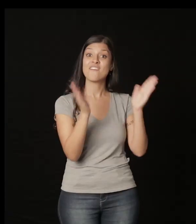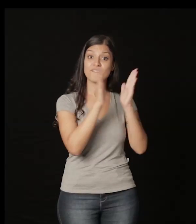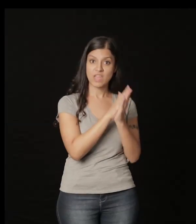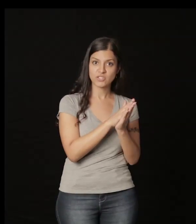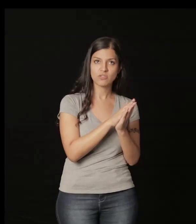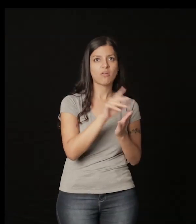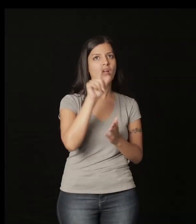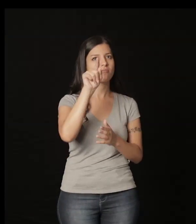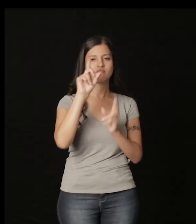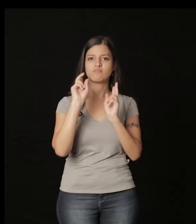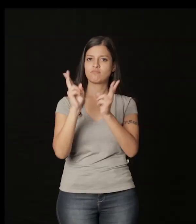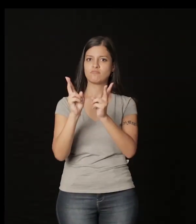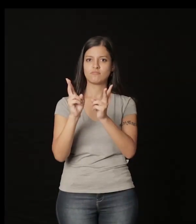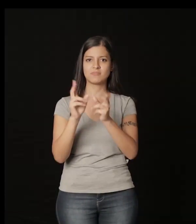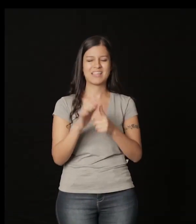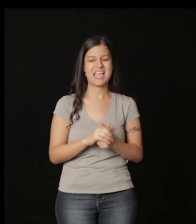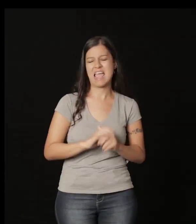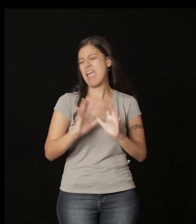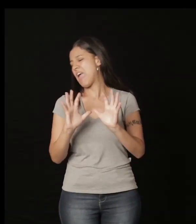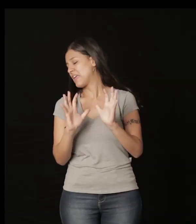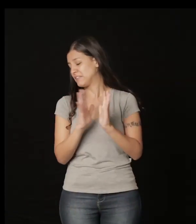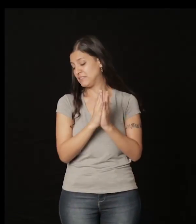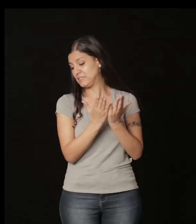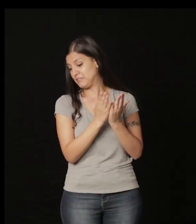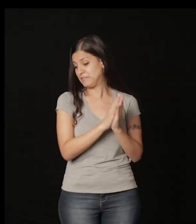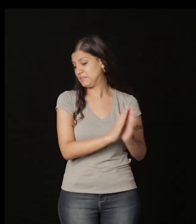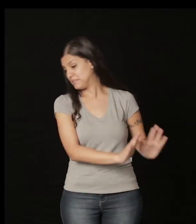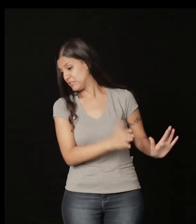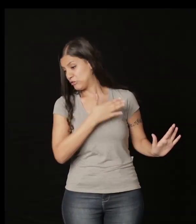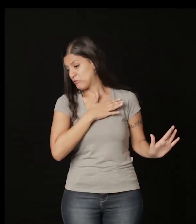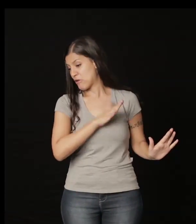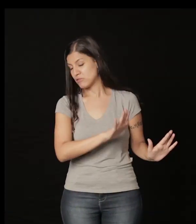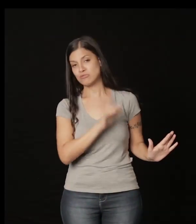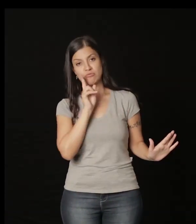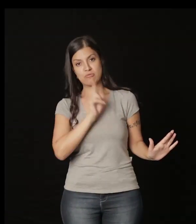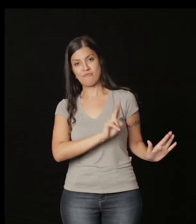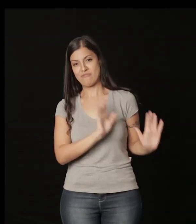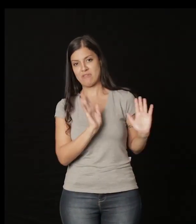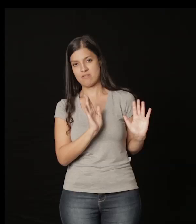know? You can go, ah, I can't look at that anymore, and you close it, right?